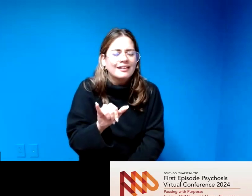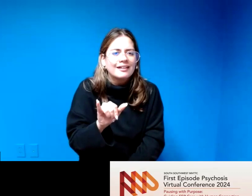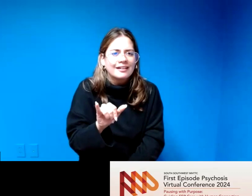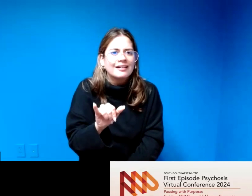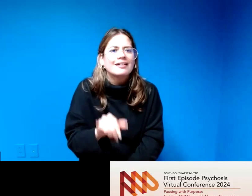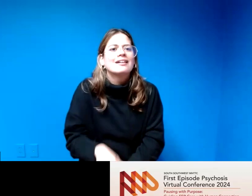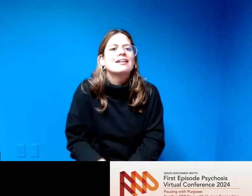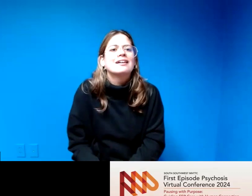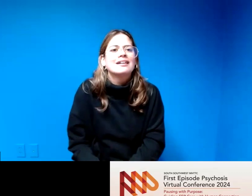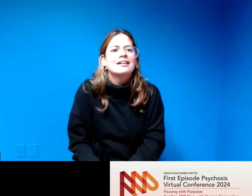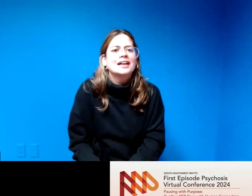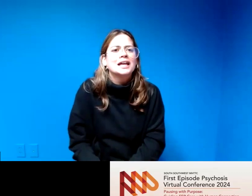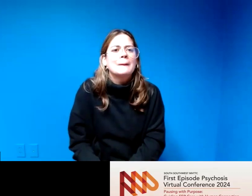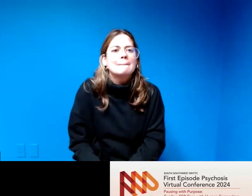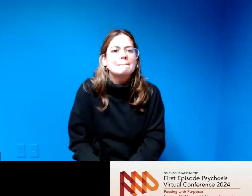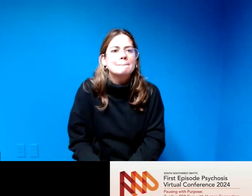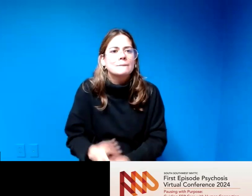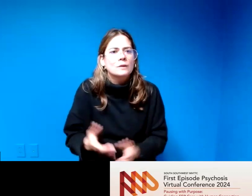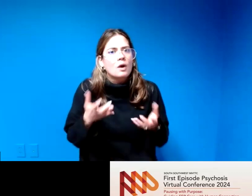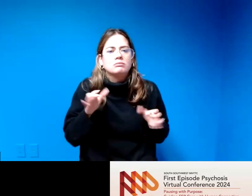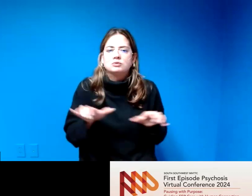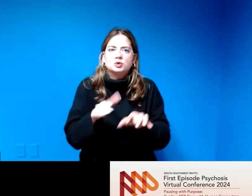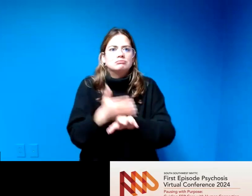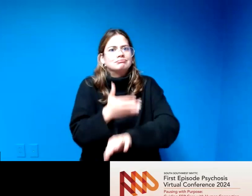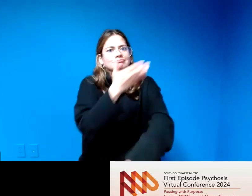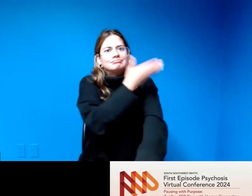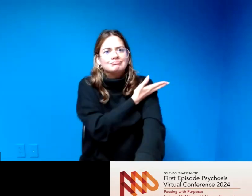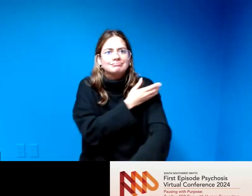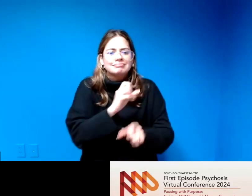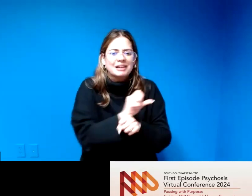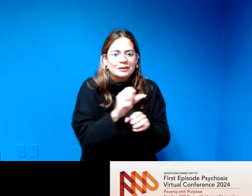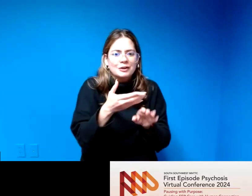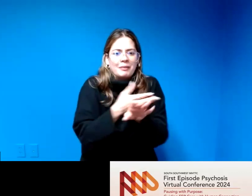task is going to be how to even do a better job than we have done so far to